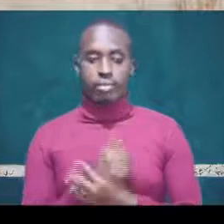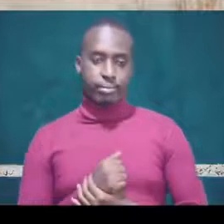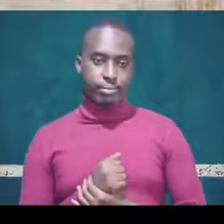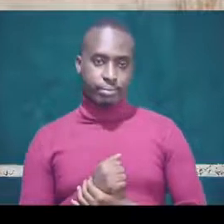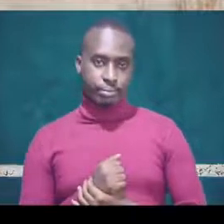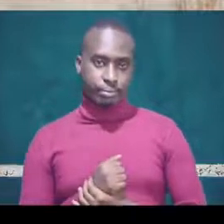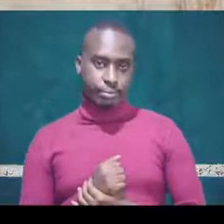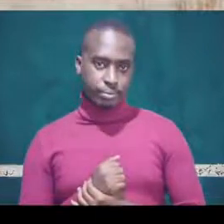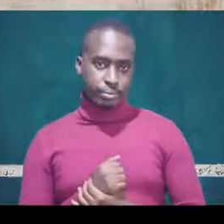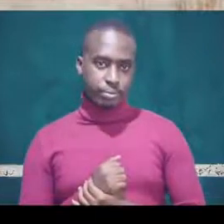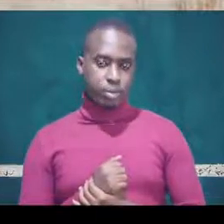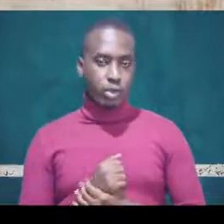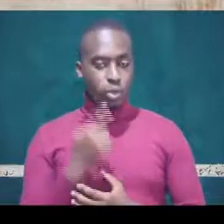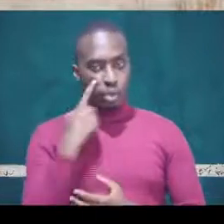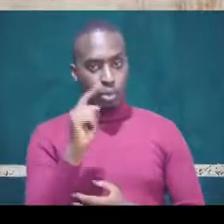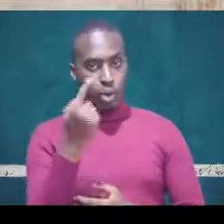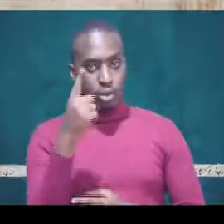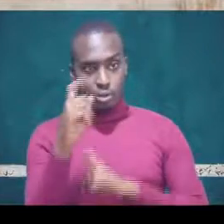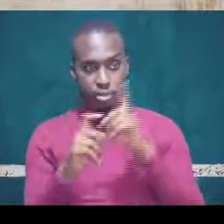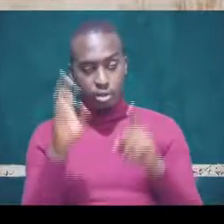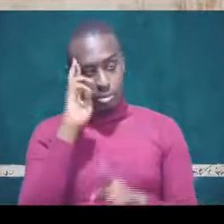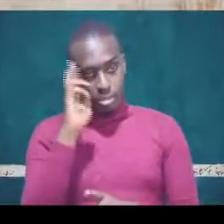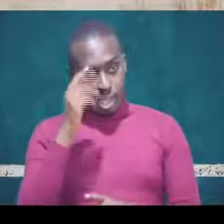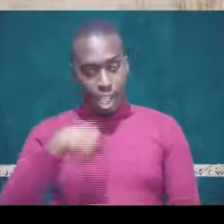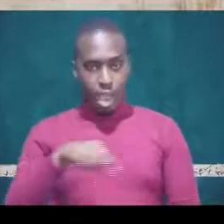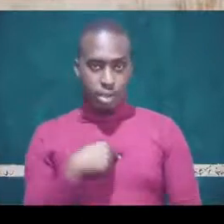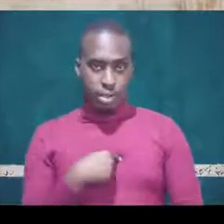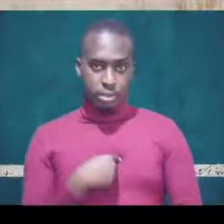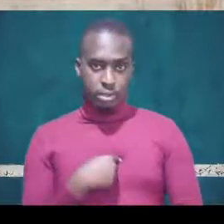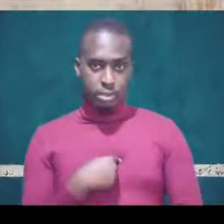question. Because remember, in our